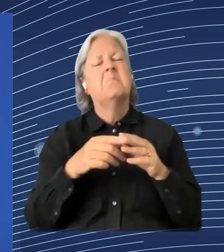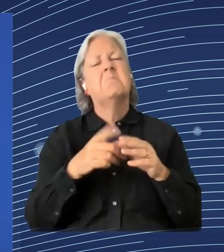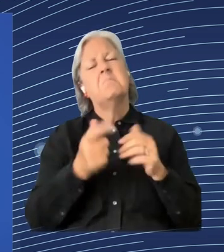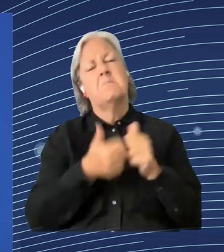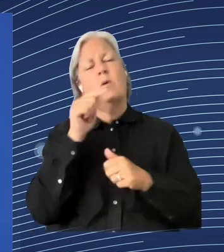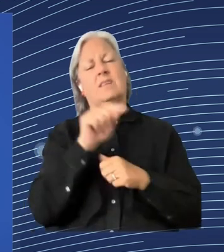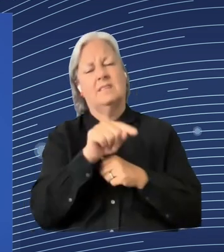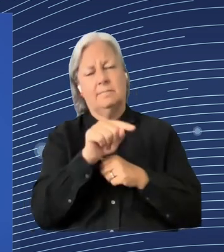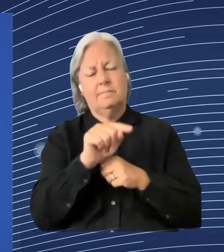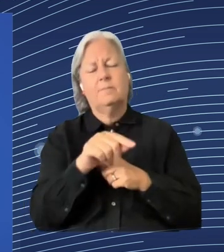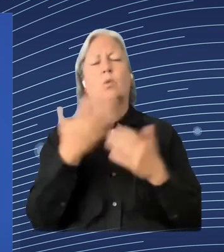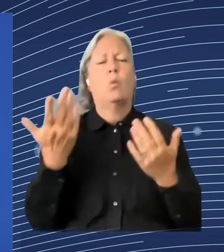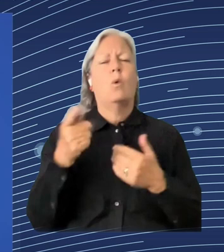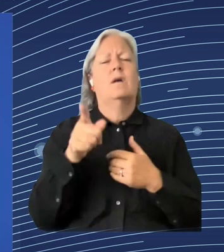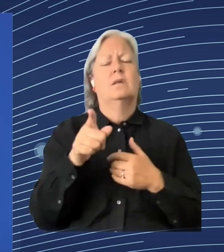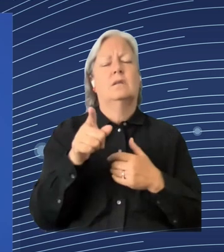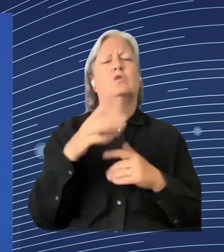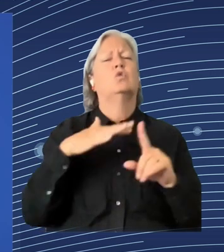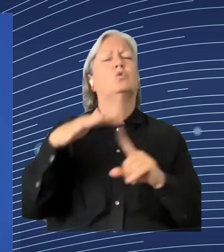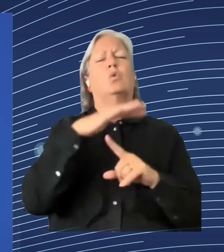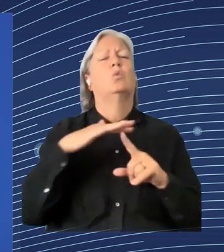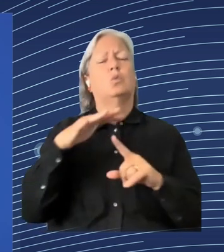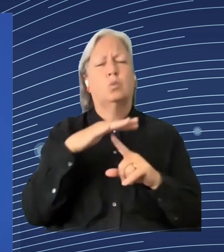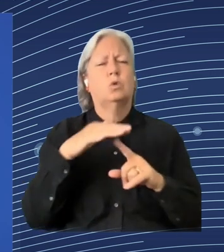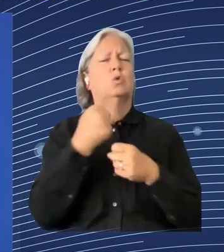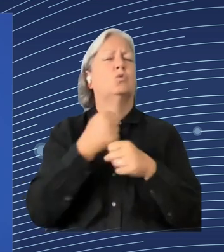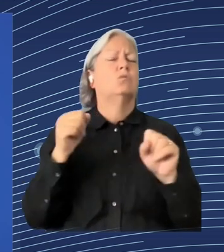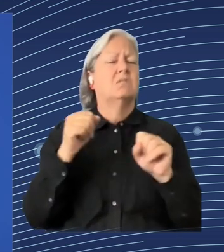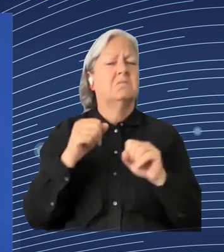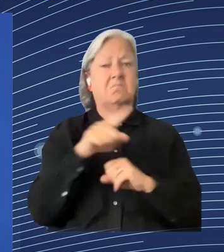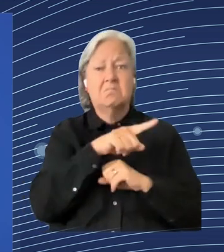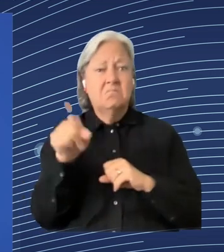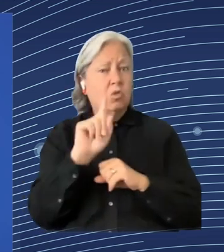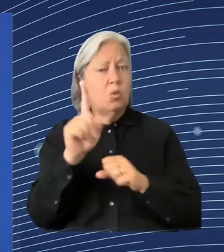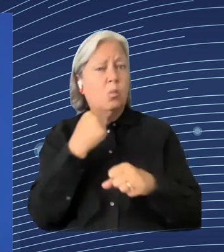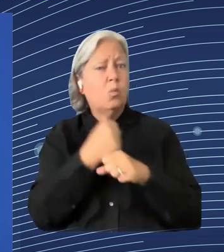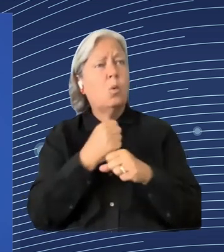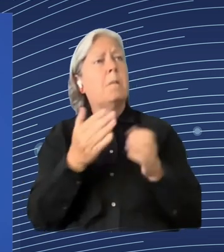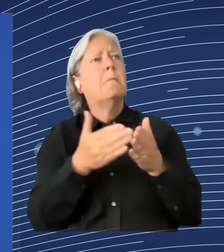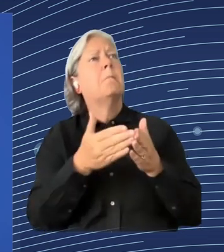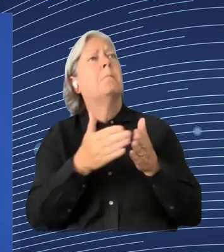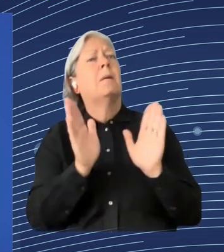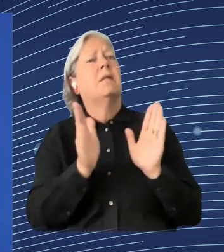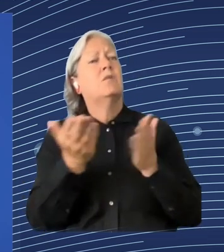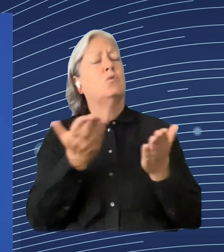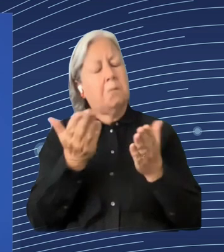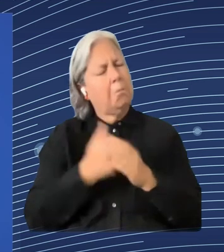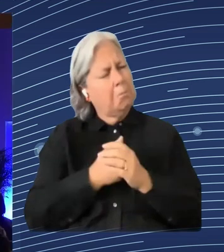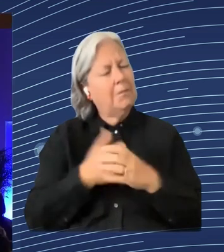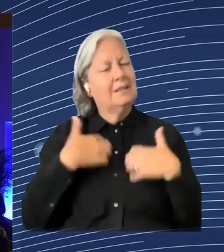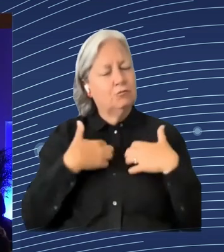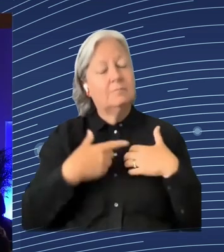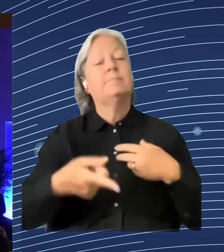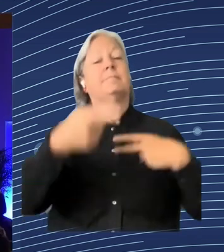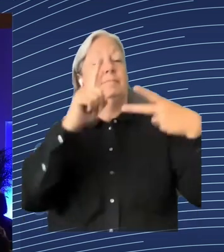security. No one works for a public employment service. That's interesting. Brilliant. Let's have the next question. Thank you very much